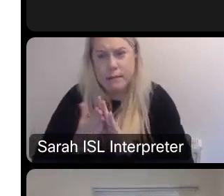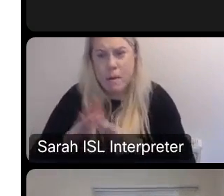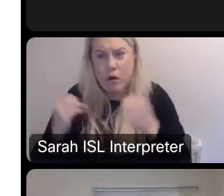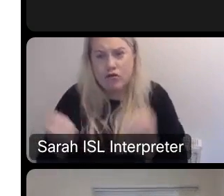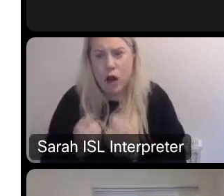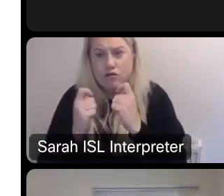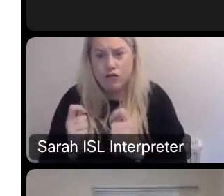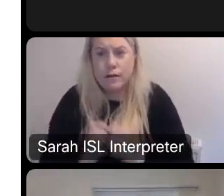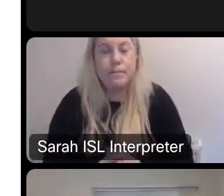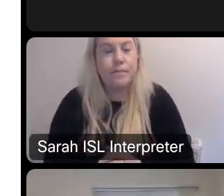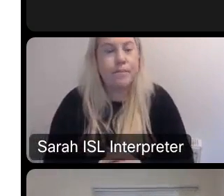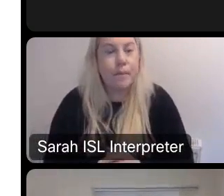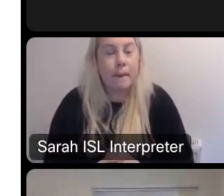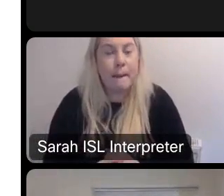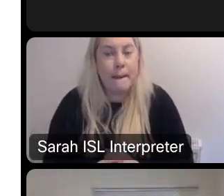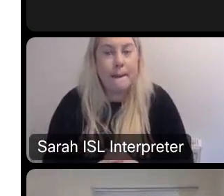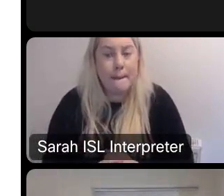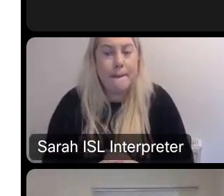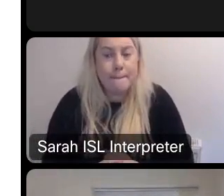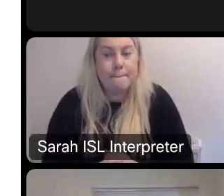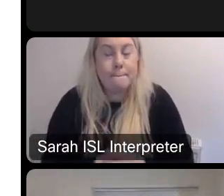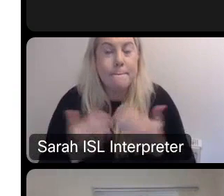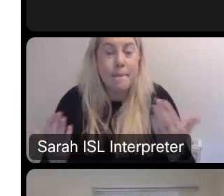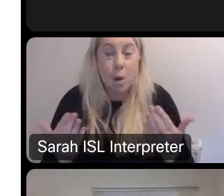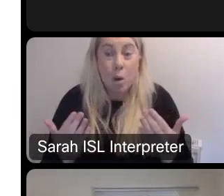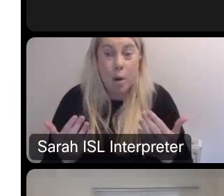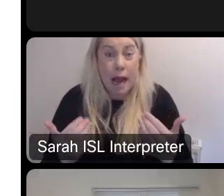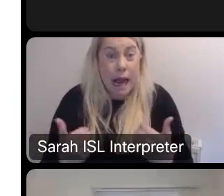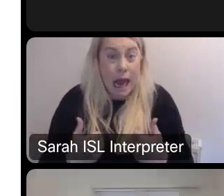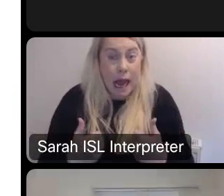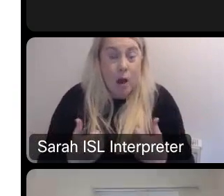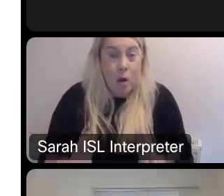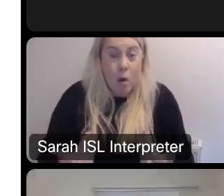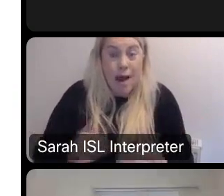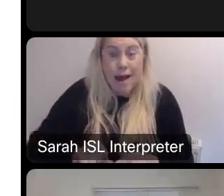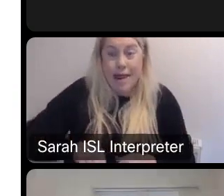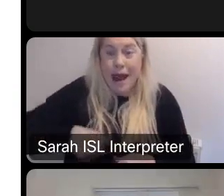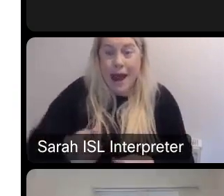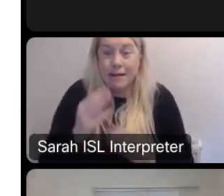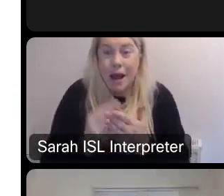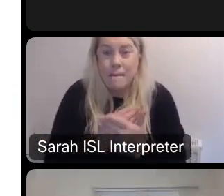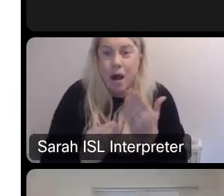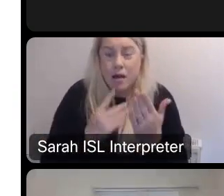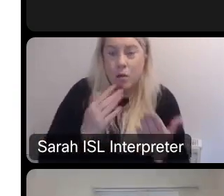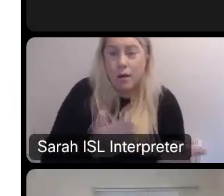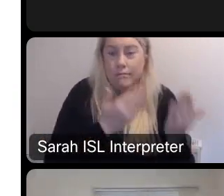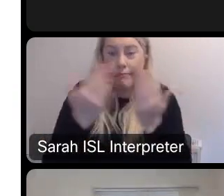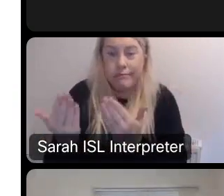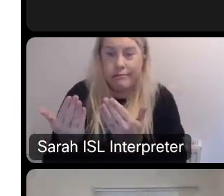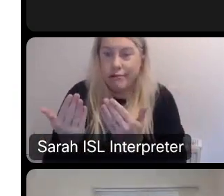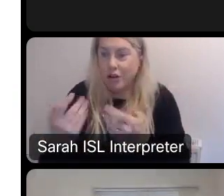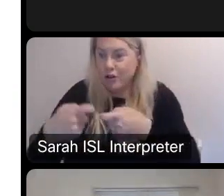slide. So I've come to the next part, and my colleagues are joining me here now.